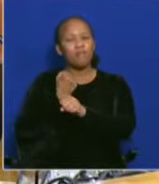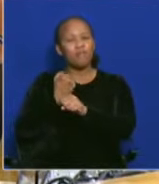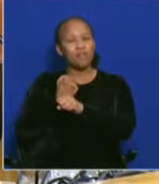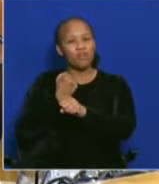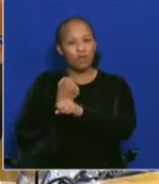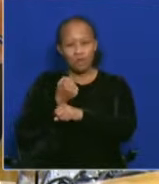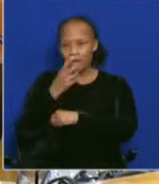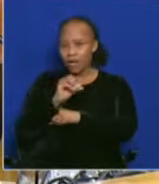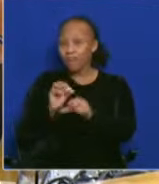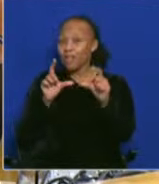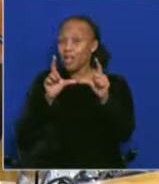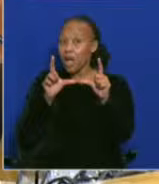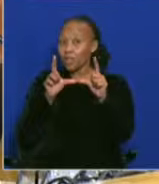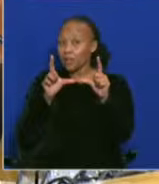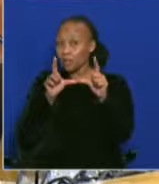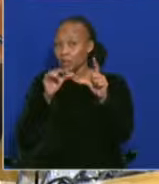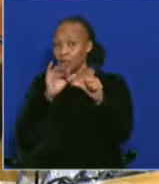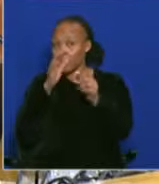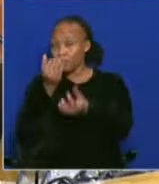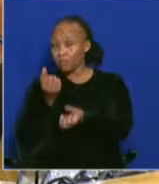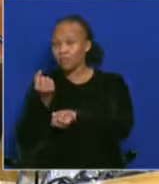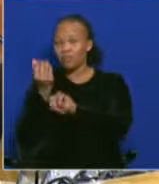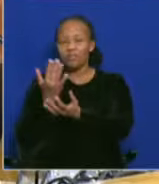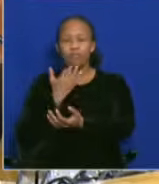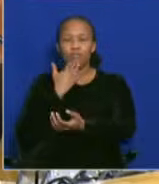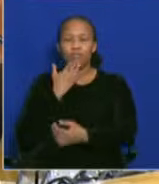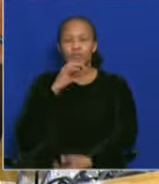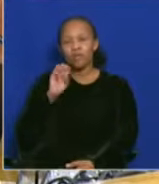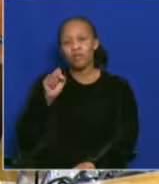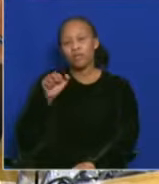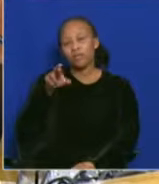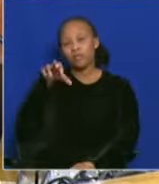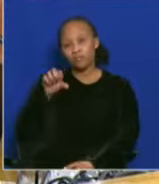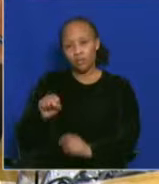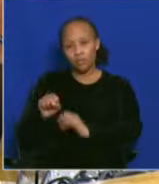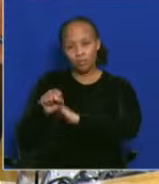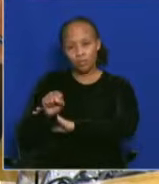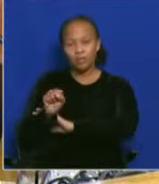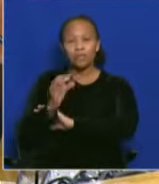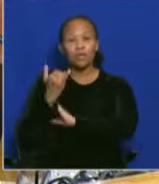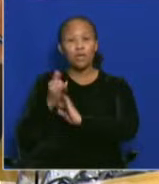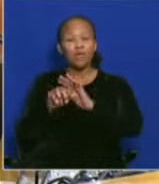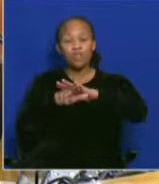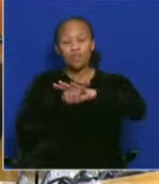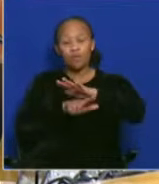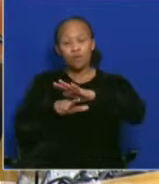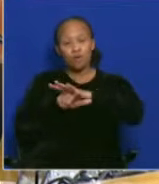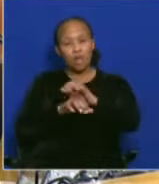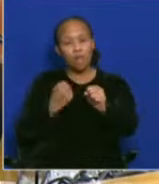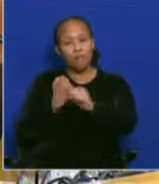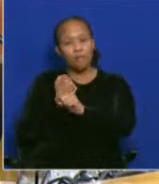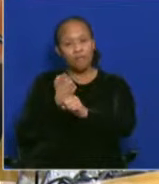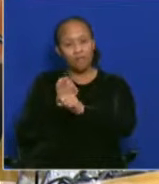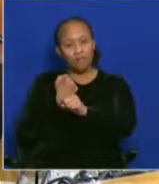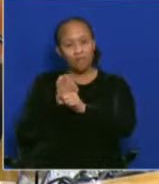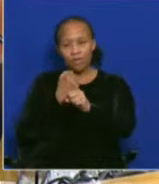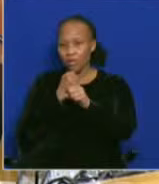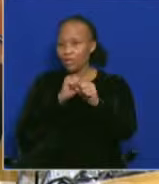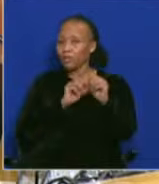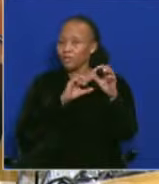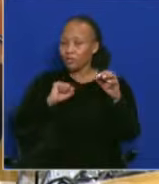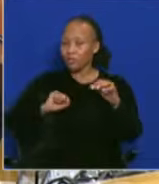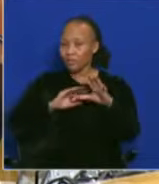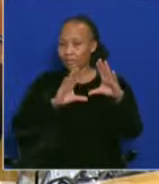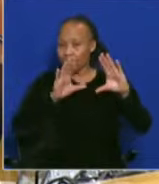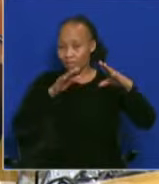African Revenue Service, investing substantially in local manufacturing capacity and contributing meaningfully to the South African